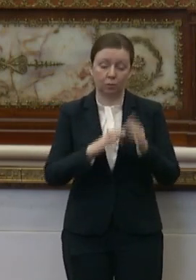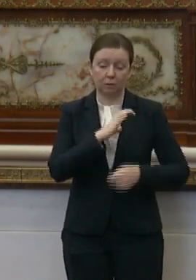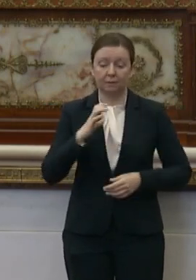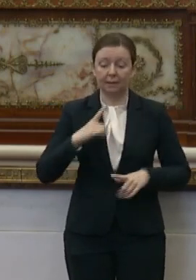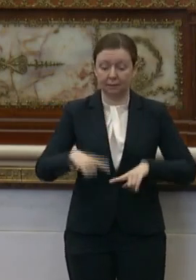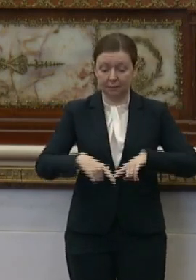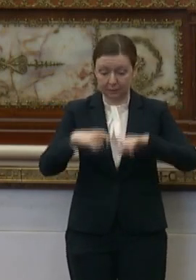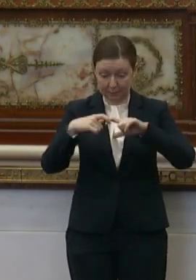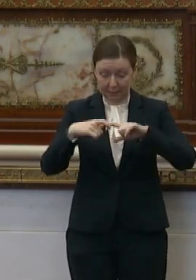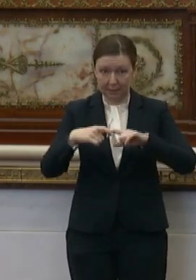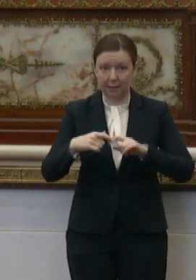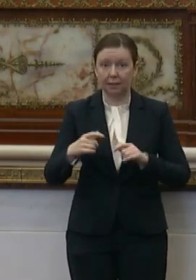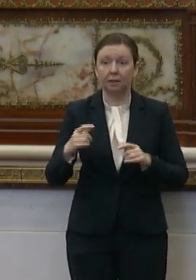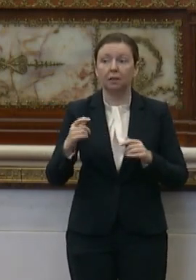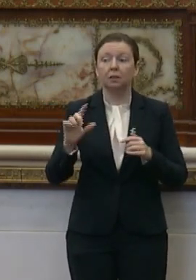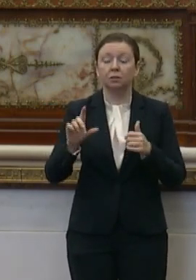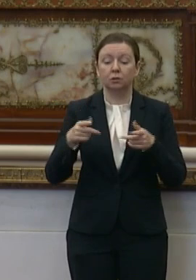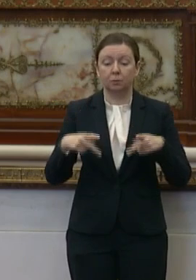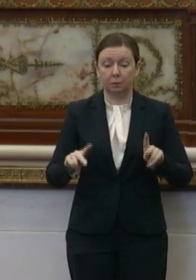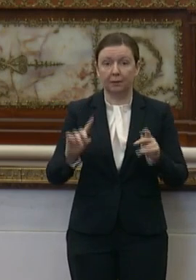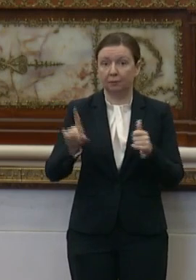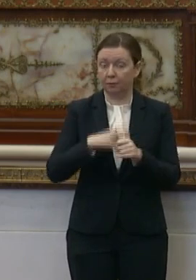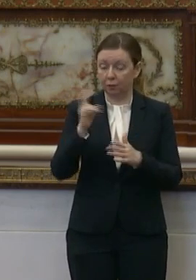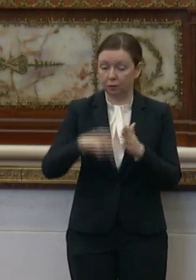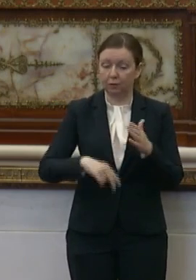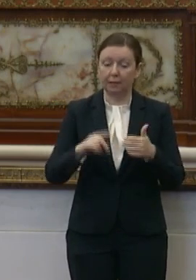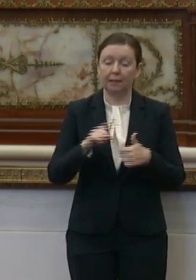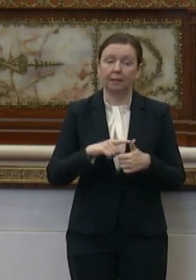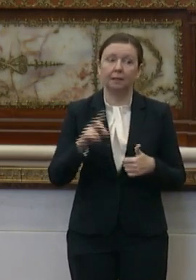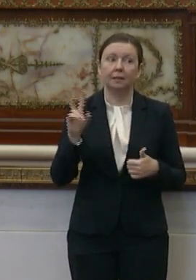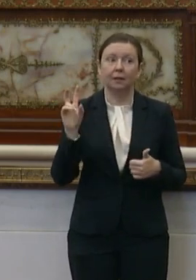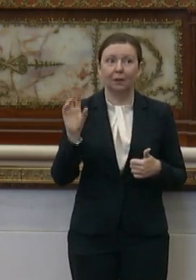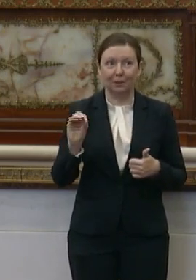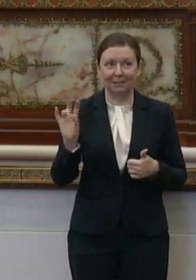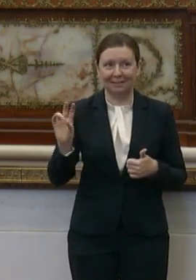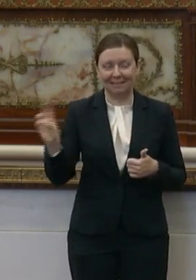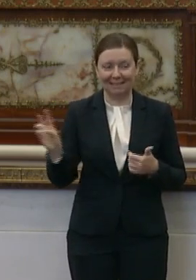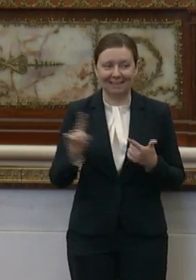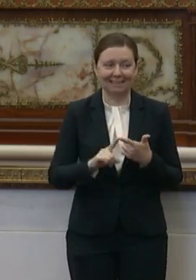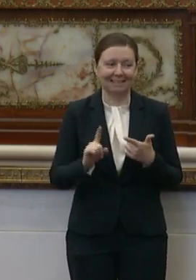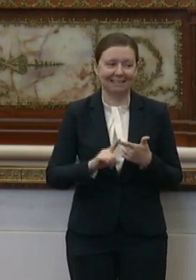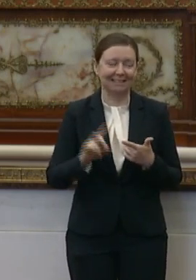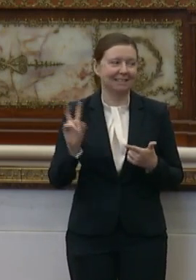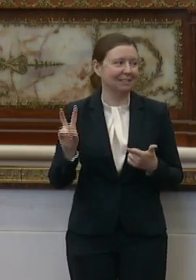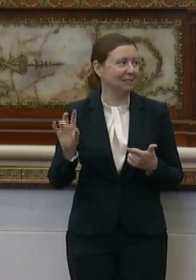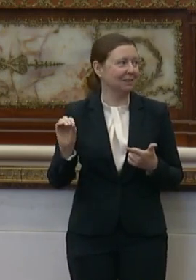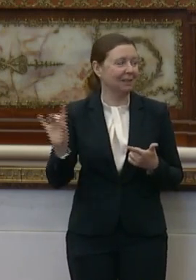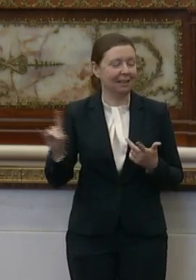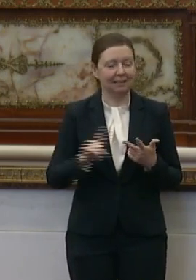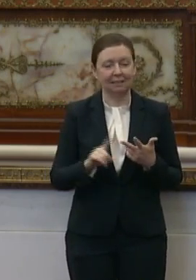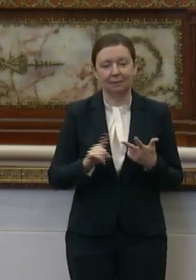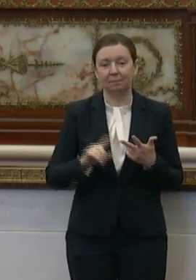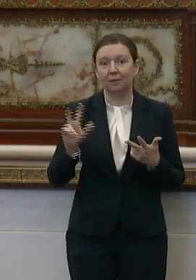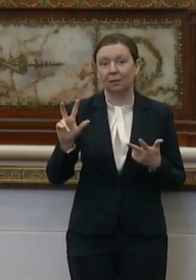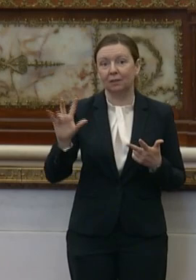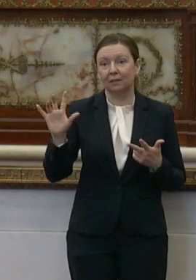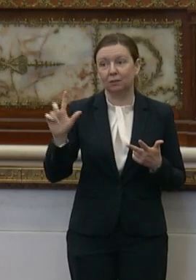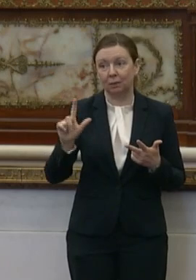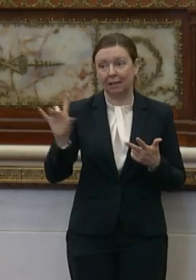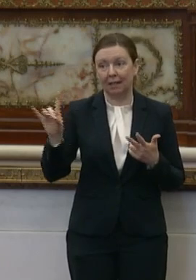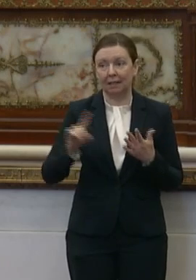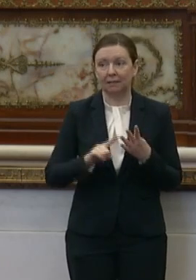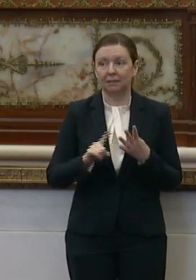be suspended so as to permit first reading this day of bills number 200076, 200208,